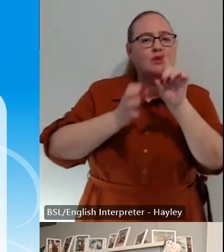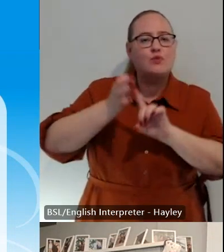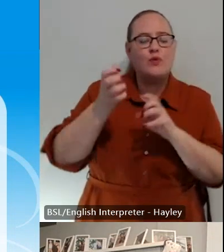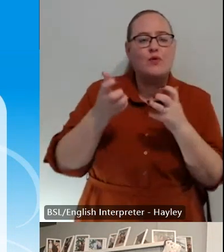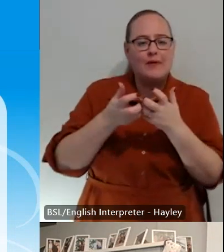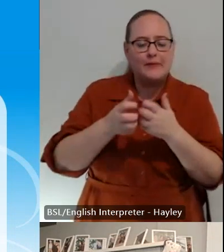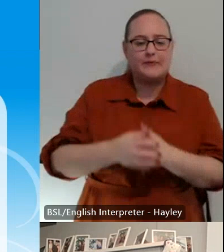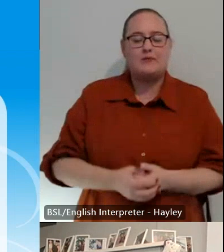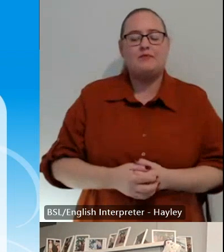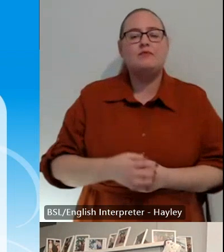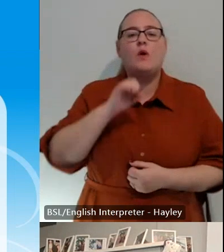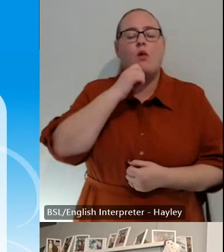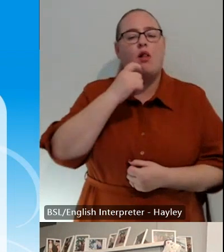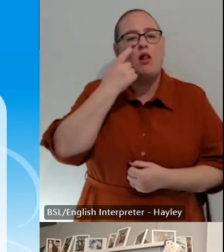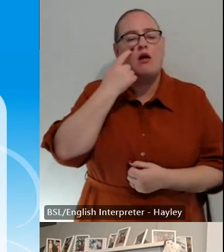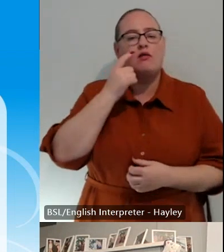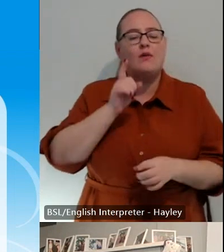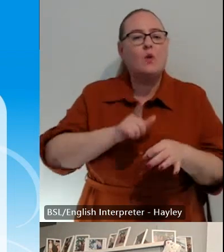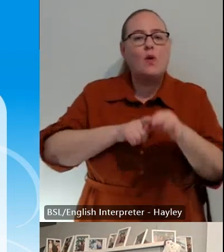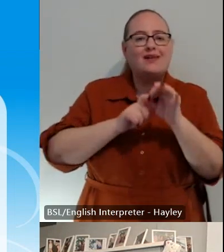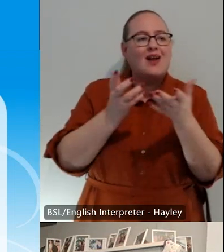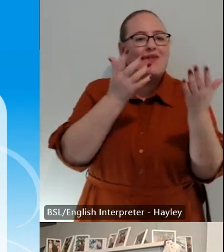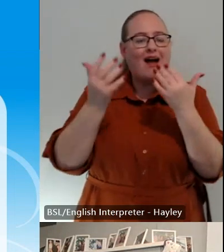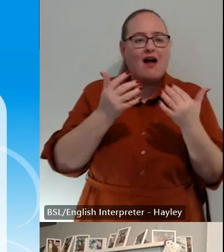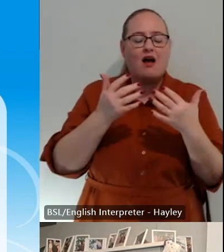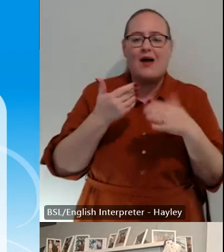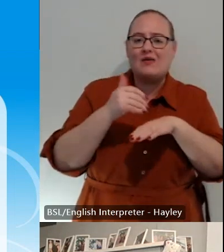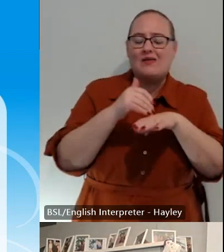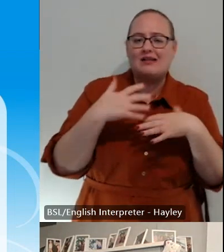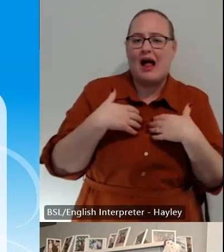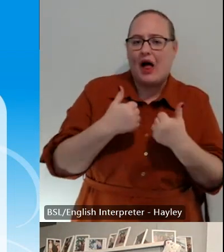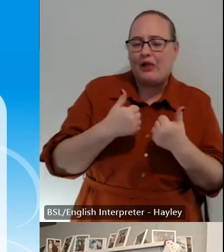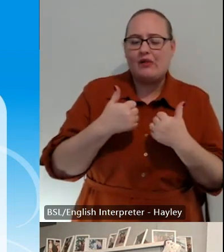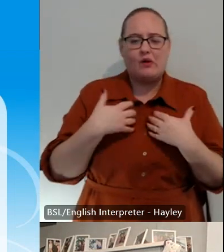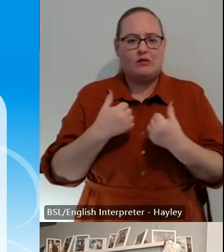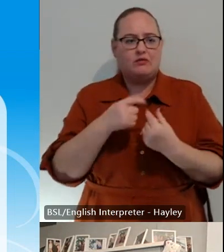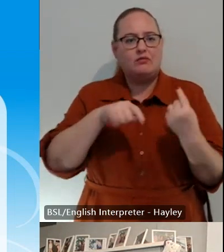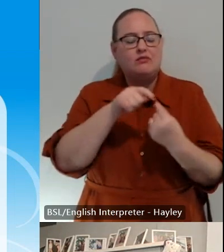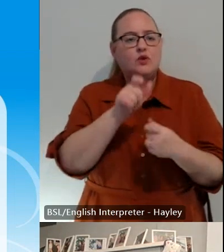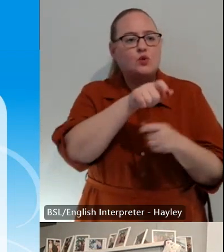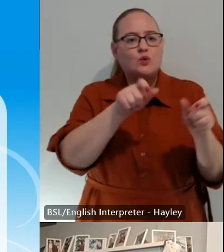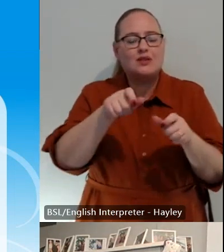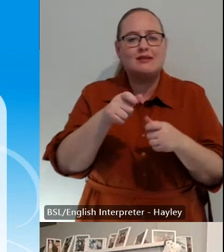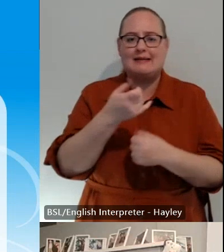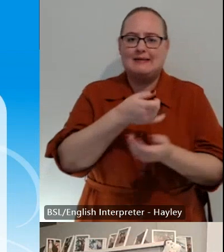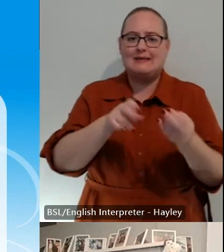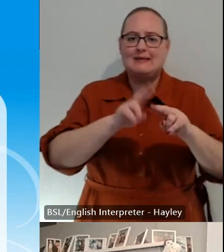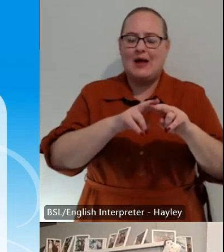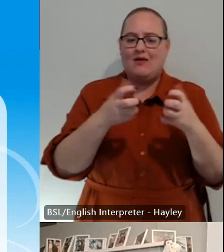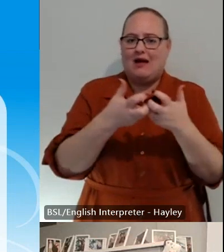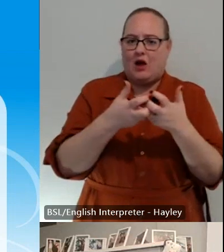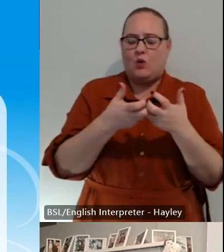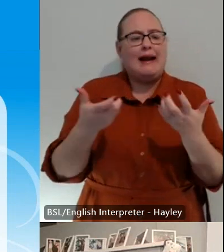on the health, attendance and performance of students and staff, and practical solutions to put in place to clean the air we